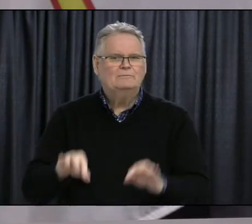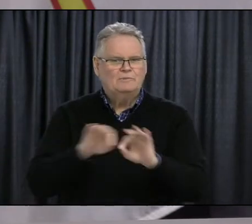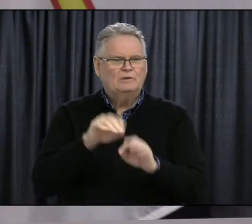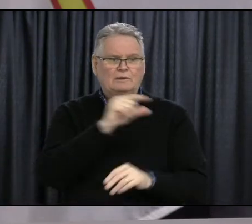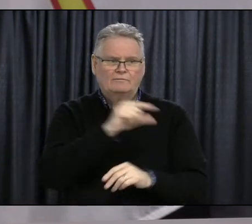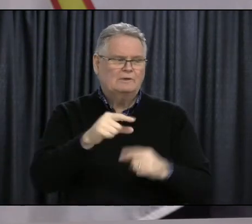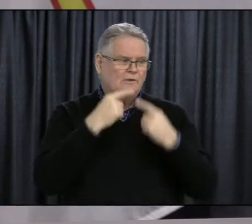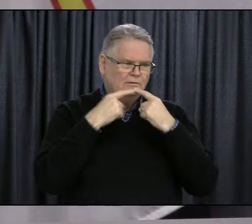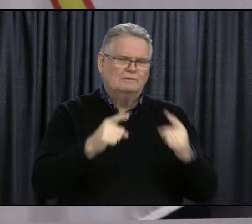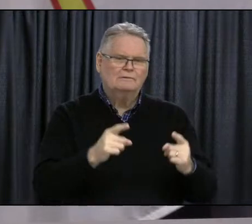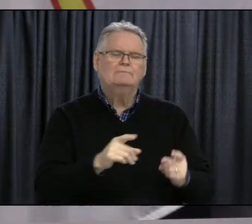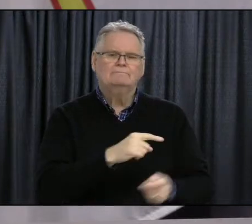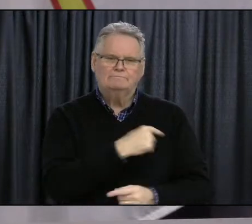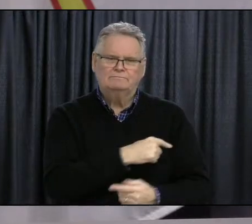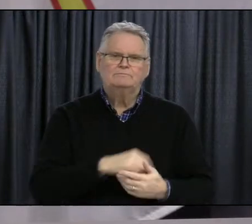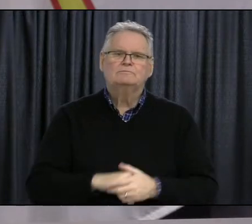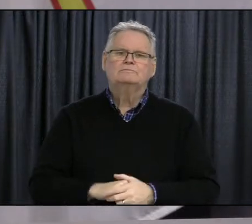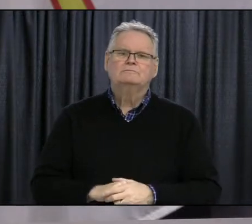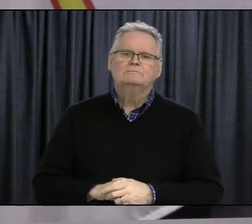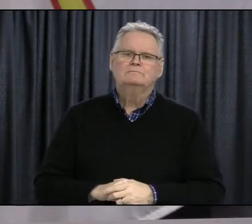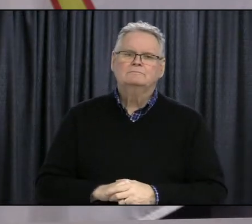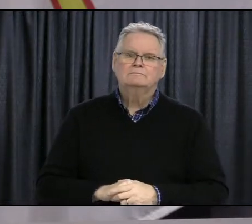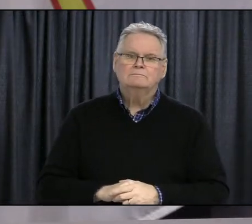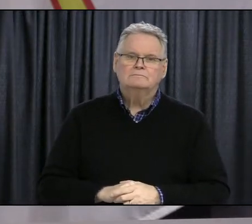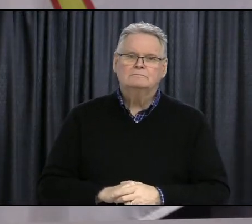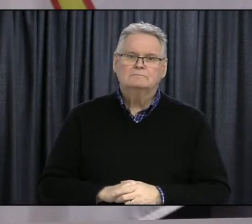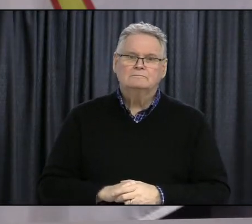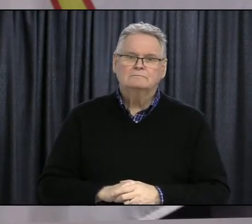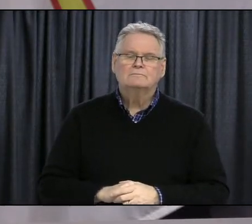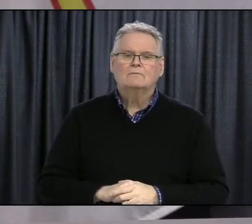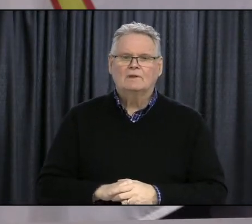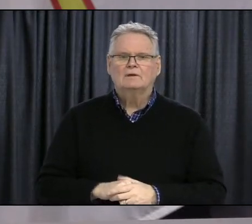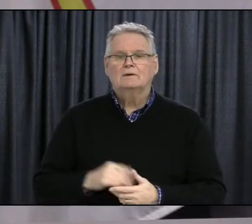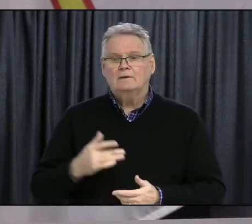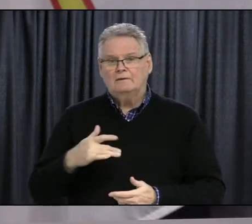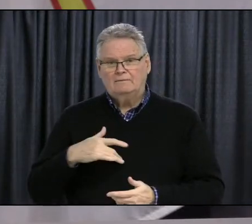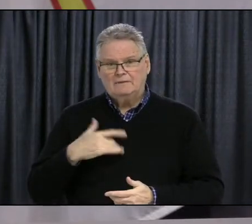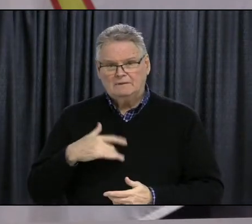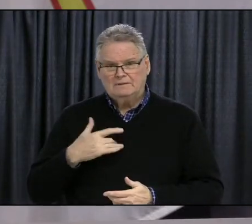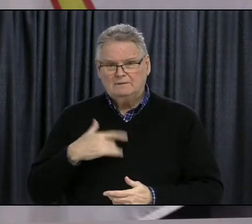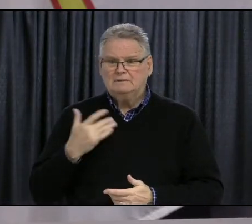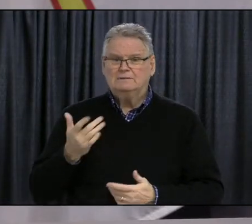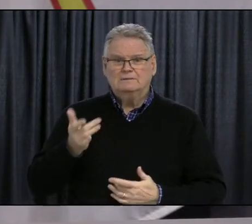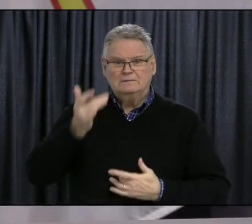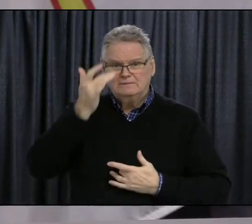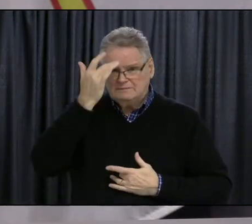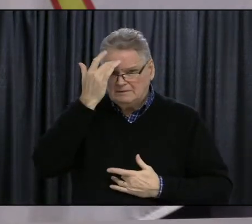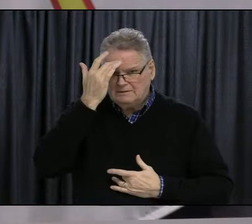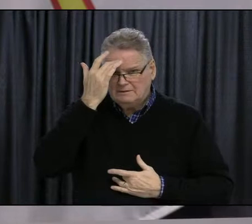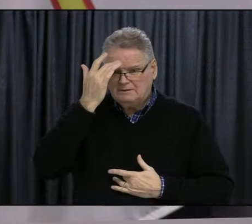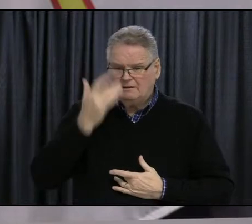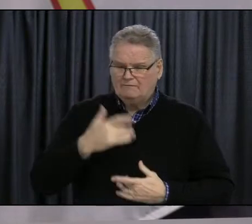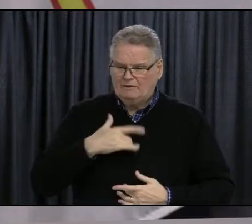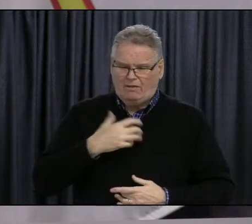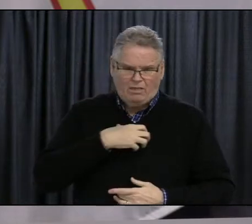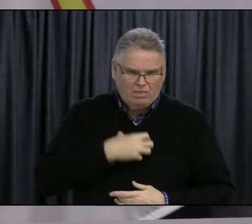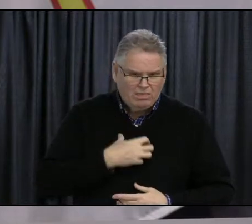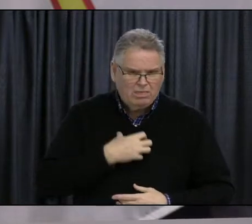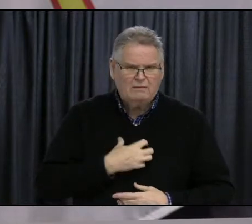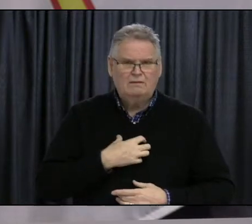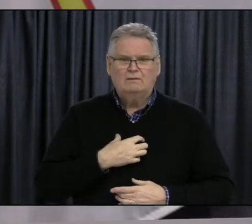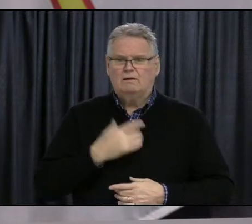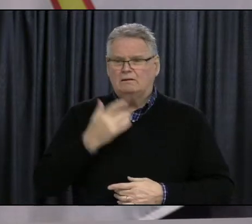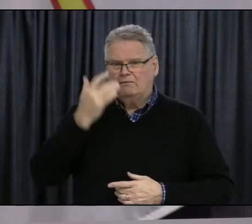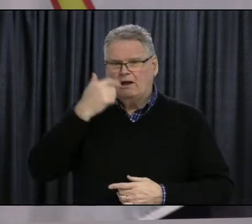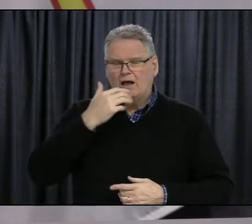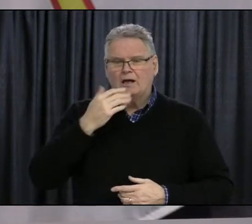are consistent with COVID, so if you have a cough or a fever, and you only need to have a cough or a fever, you